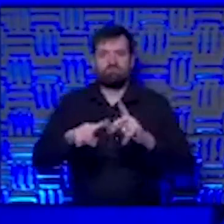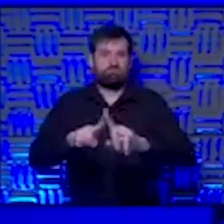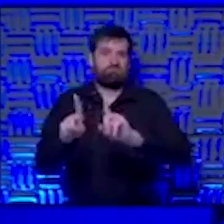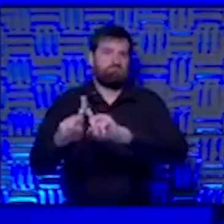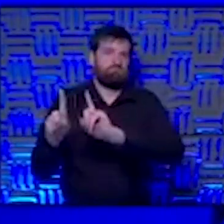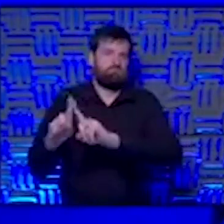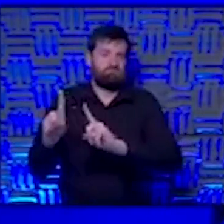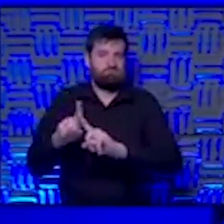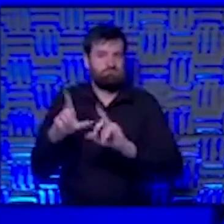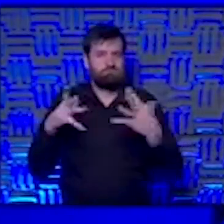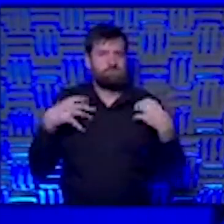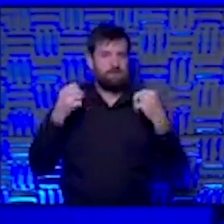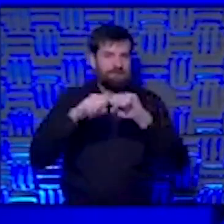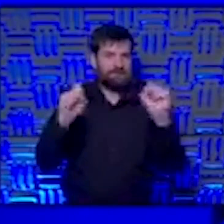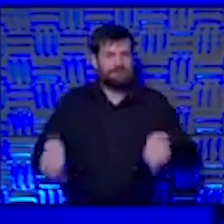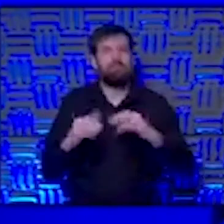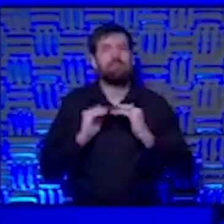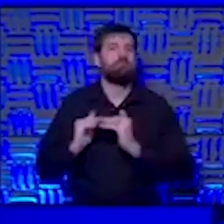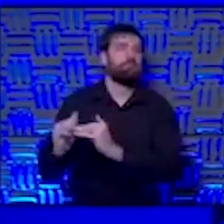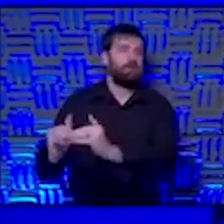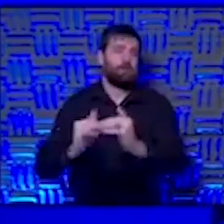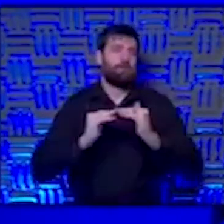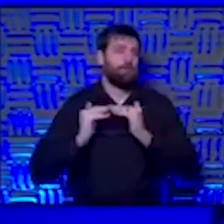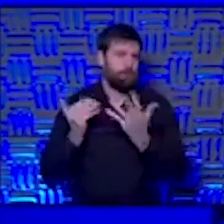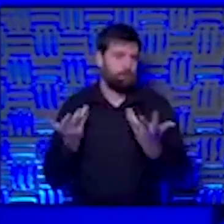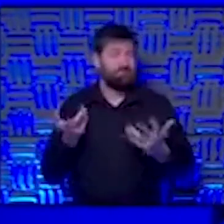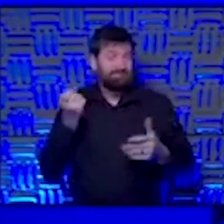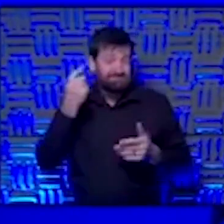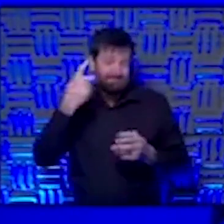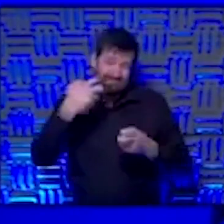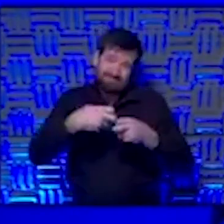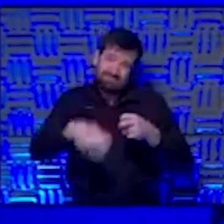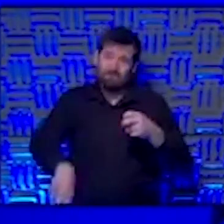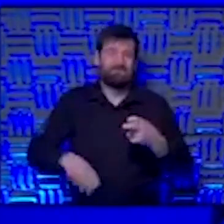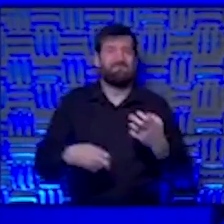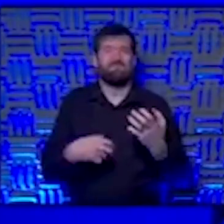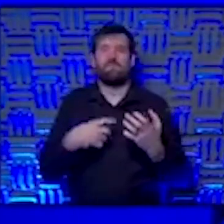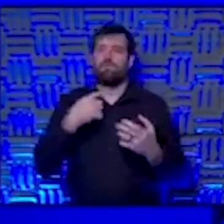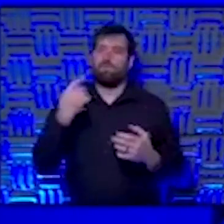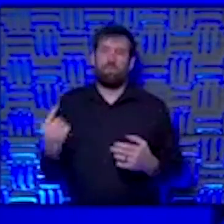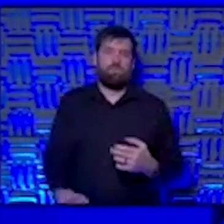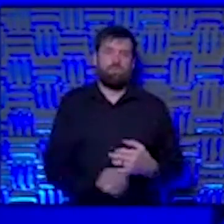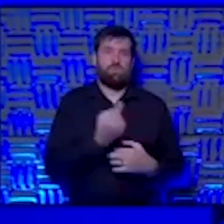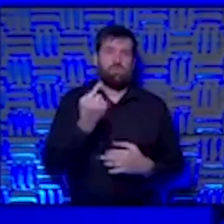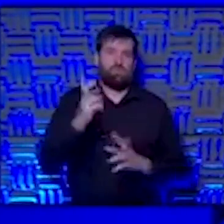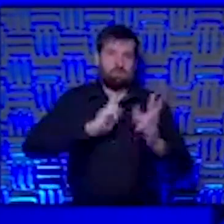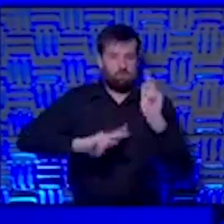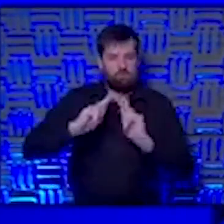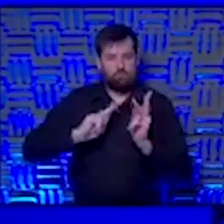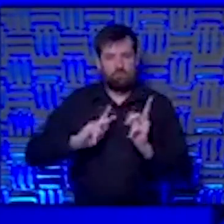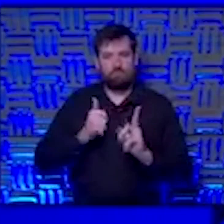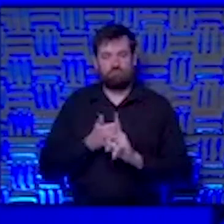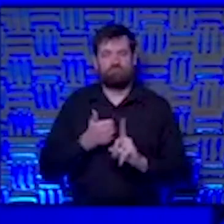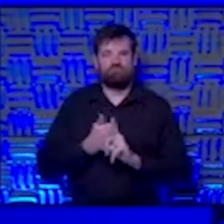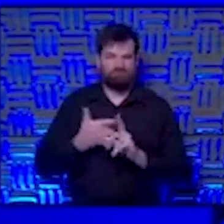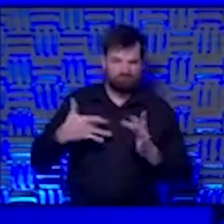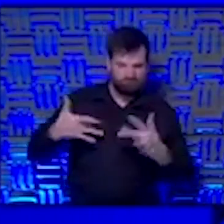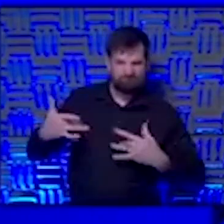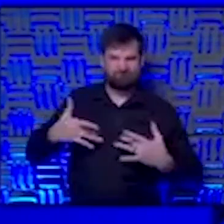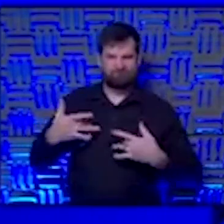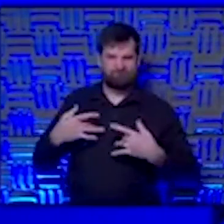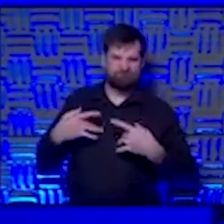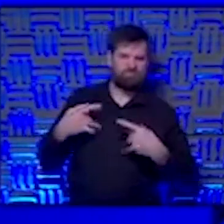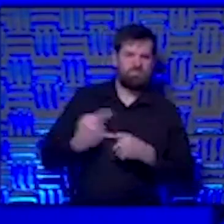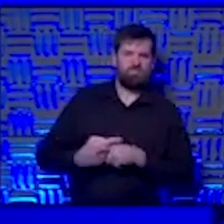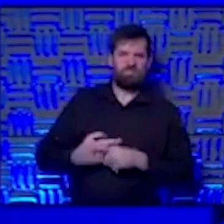the state in an equitable manner. It is difficult. There will always be people that have concerns or problems with the